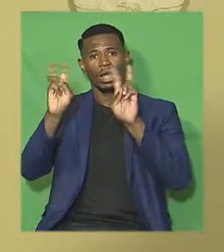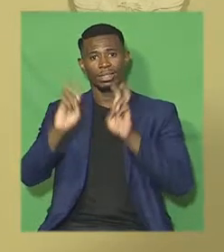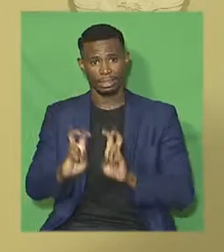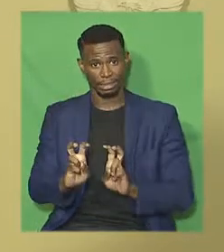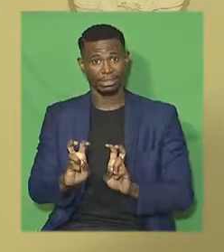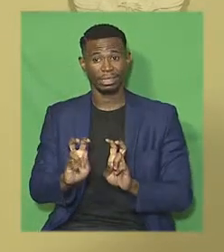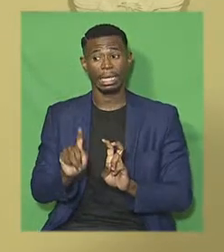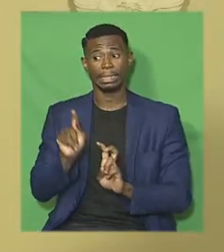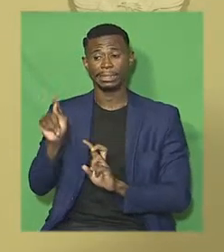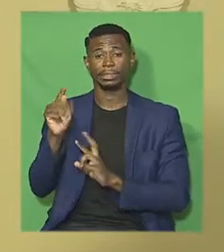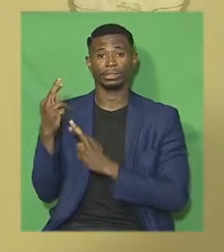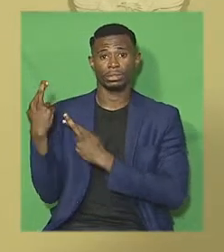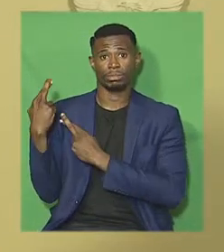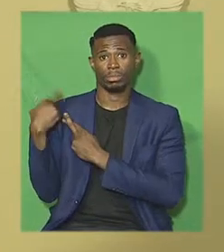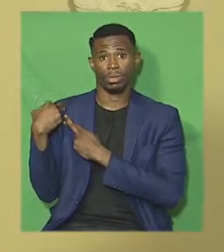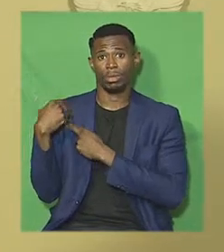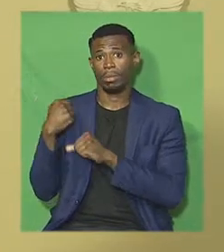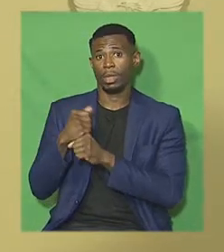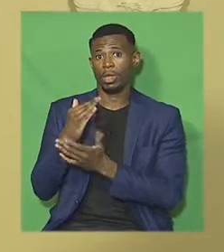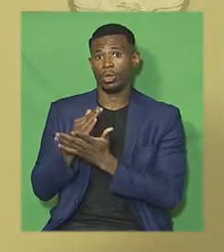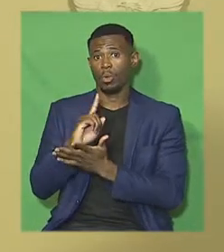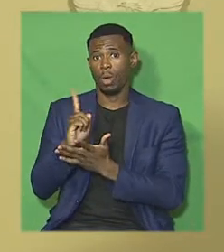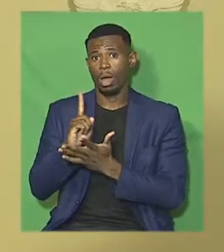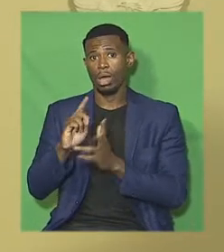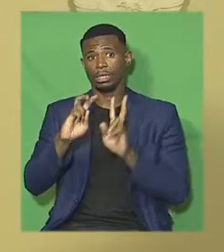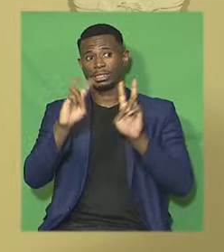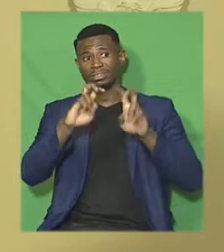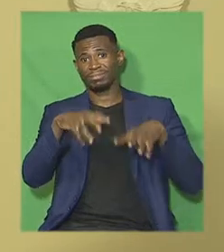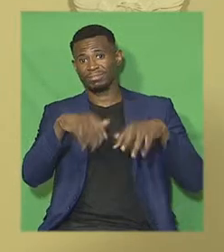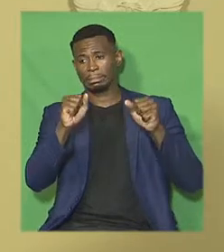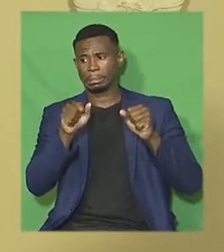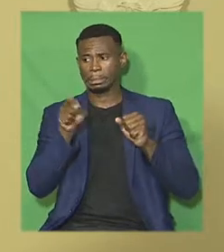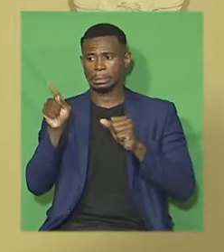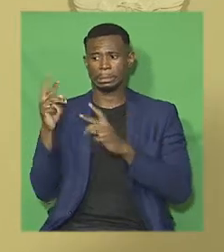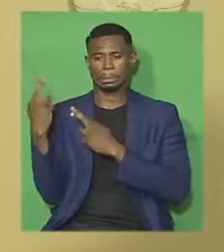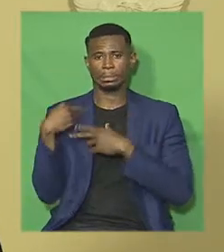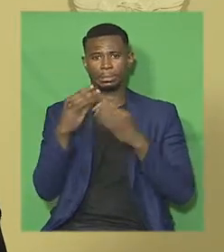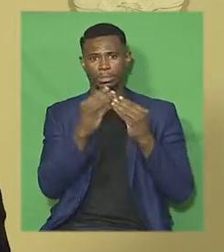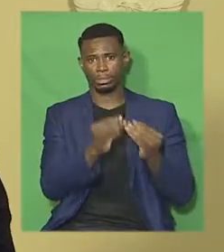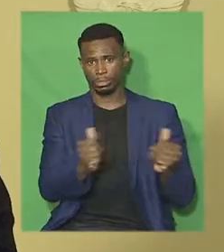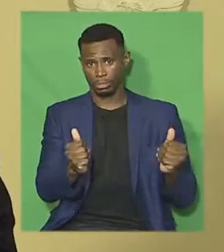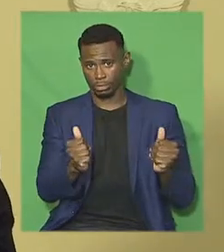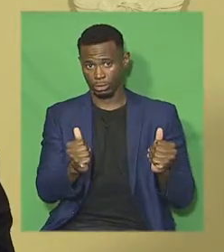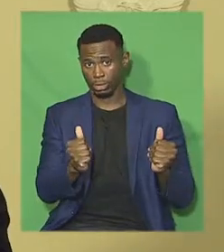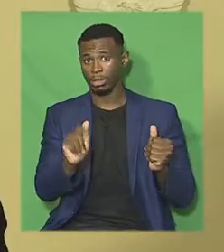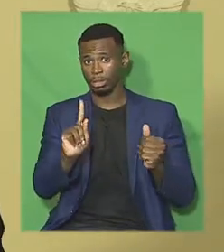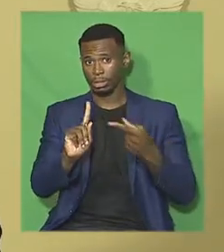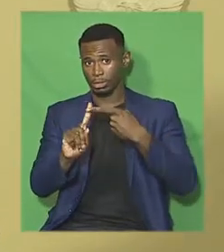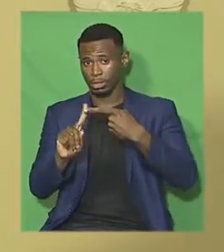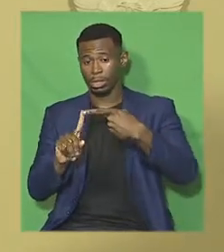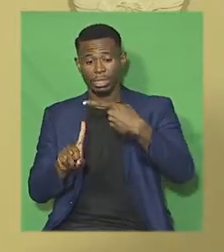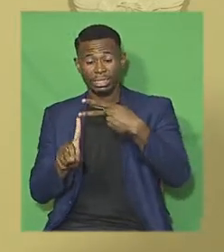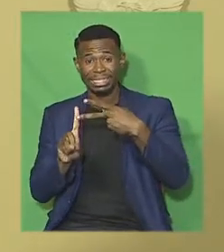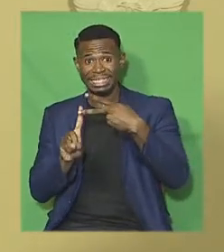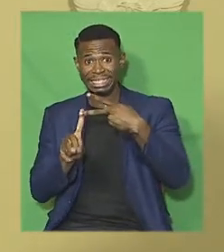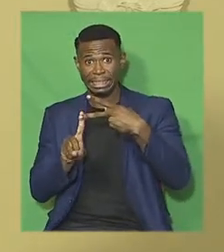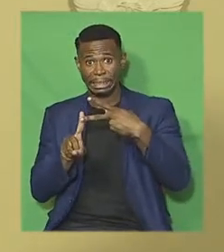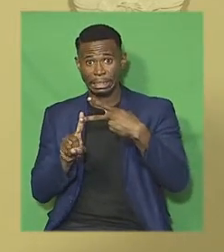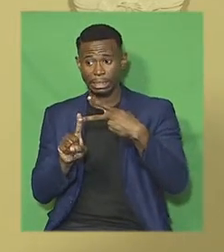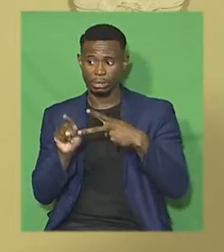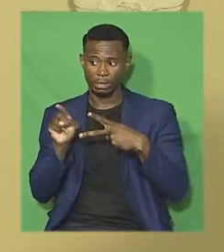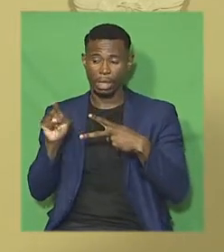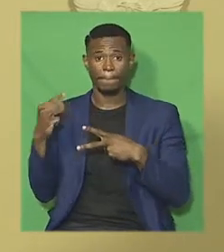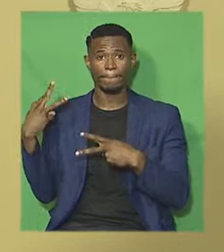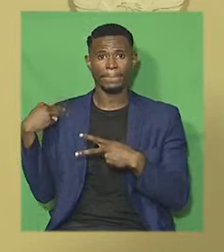immediate crisis of load shedding. The second is the Minister with specific responsibility for planning, monitoring,